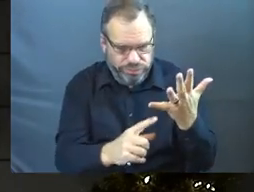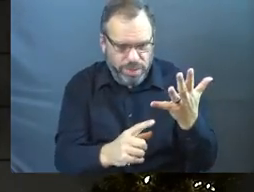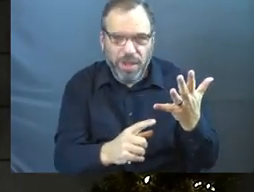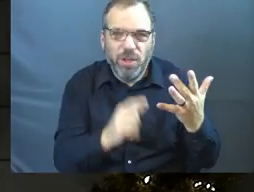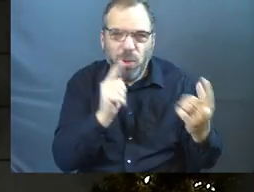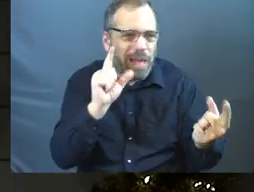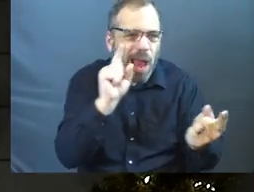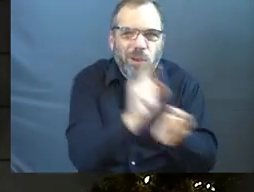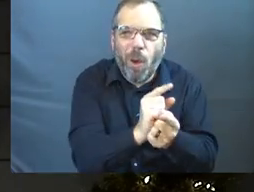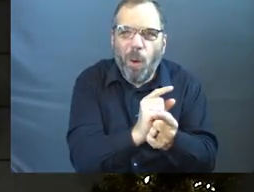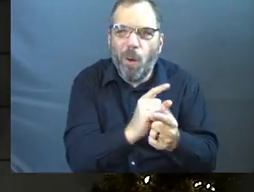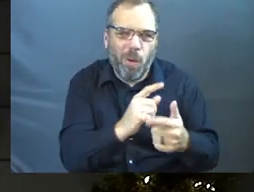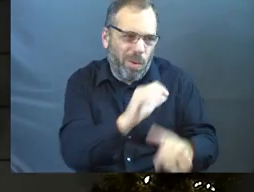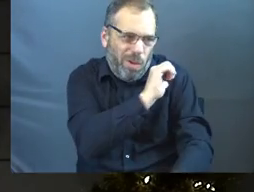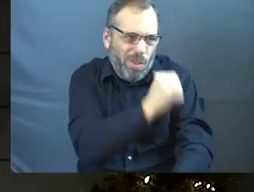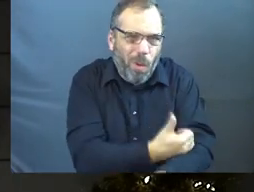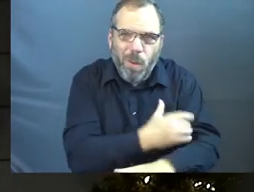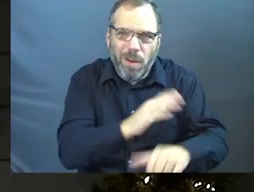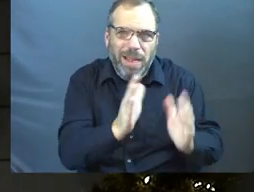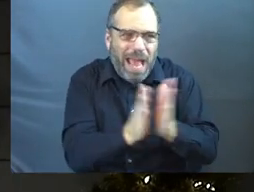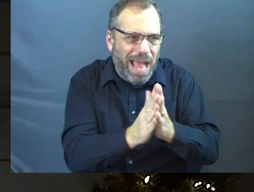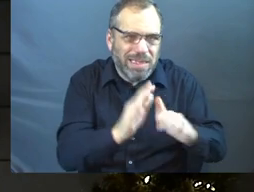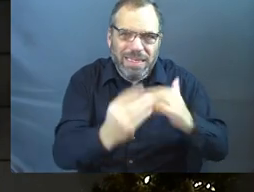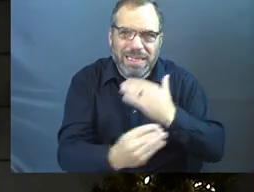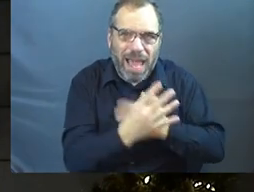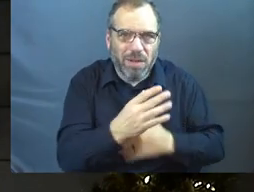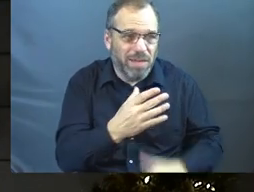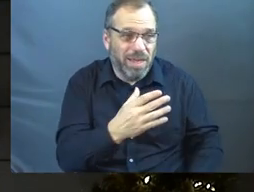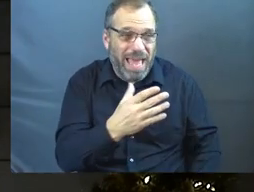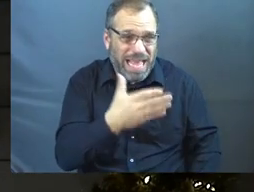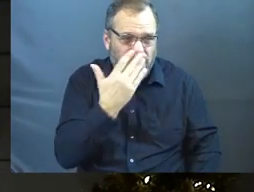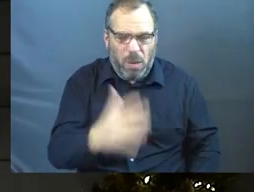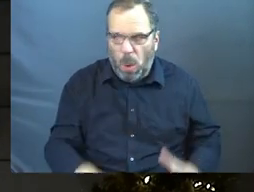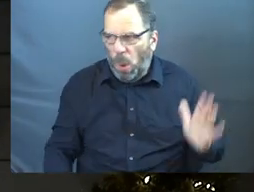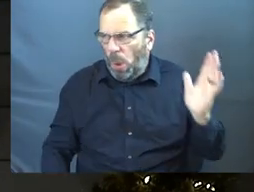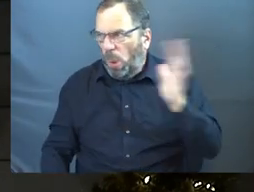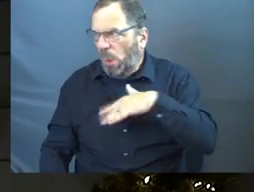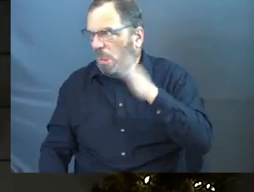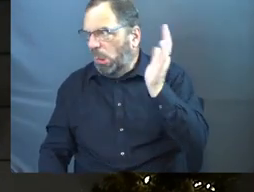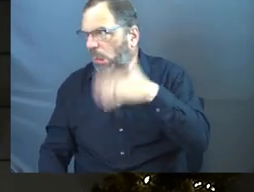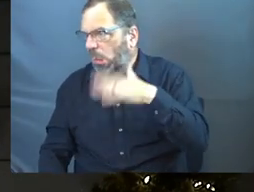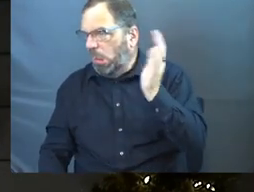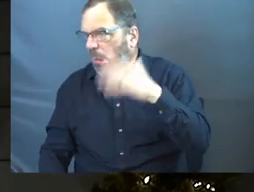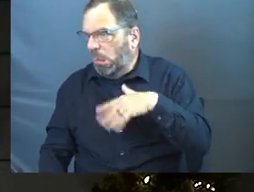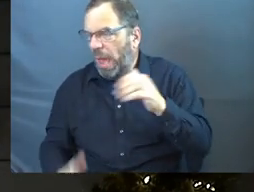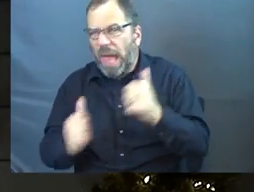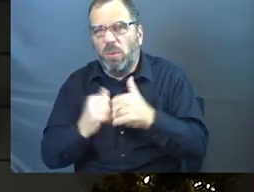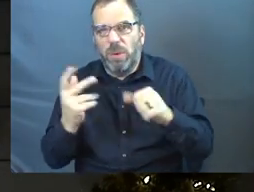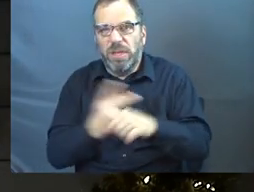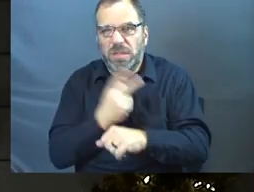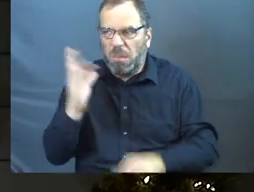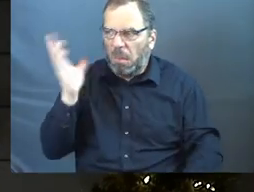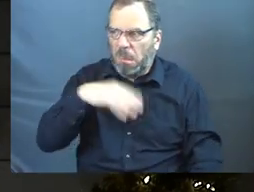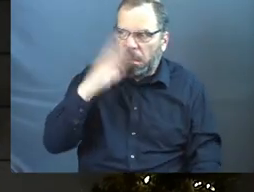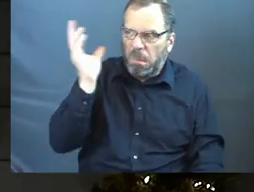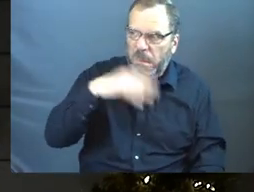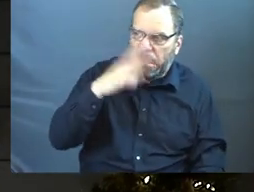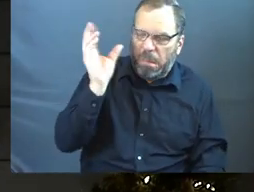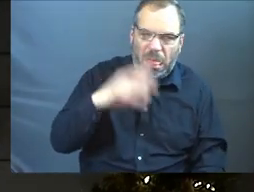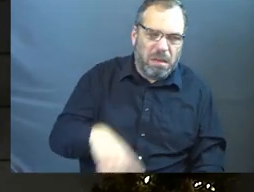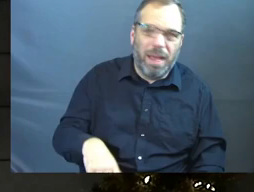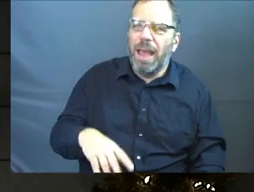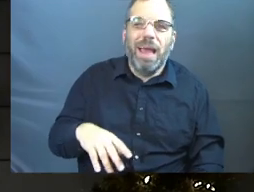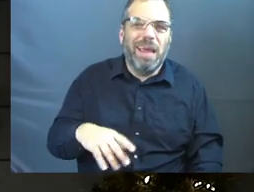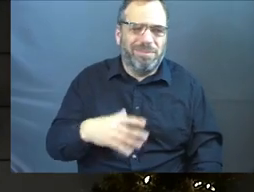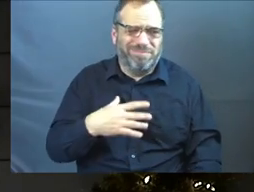went to for like authority and counsel and all this stuff. Like they probably didn't smell too great and they hung out with creatures that didn't smell too great all day long, right? It's